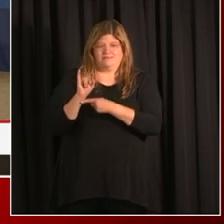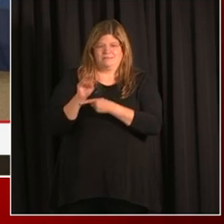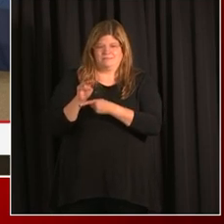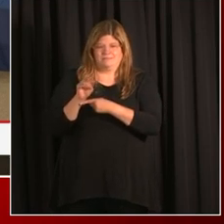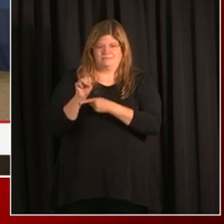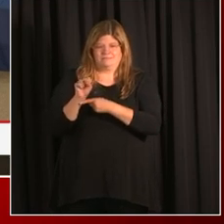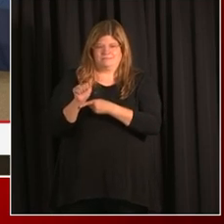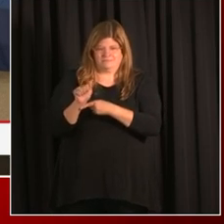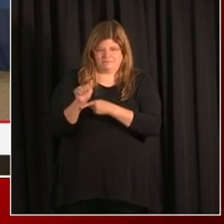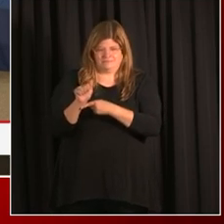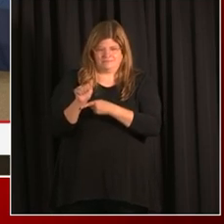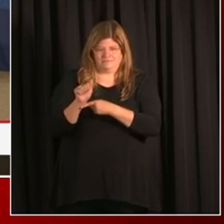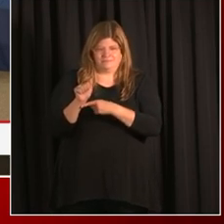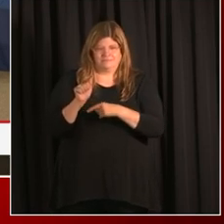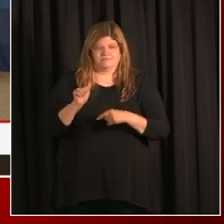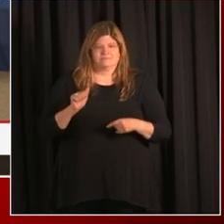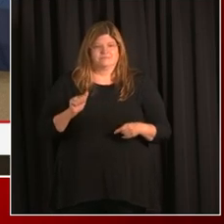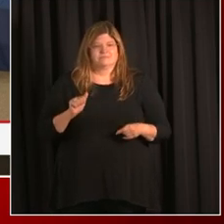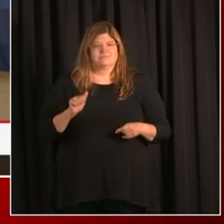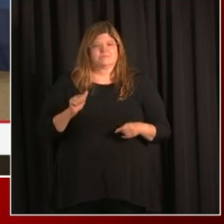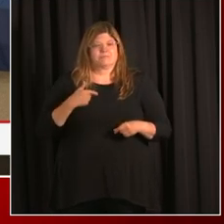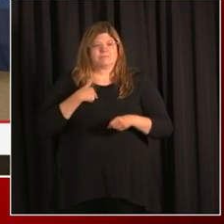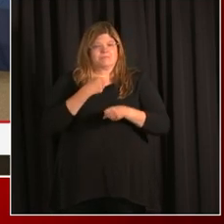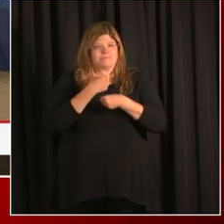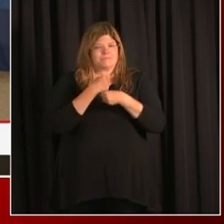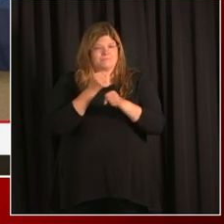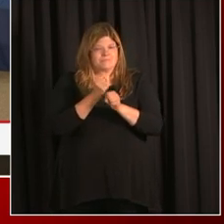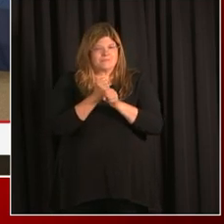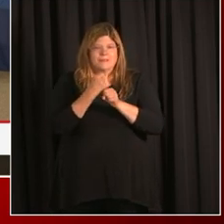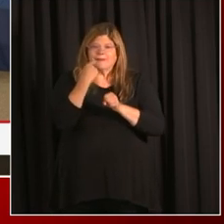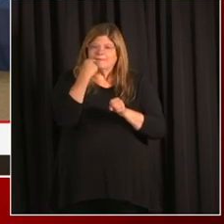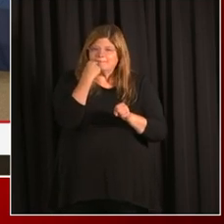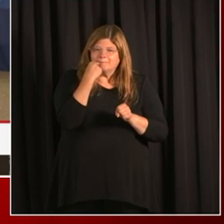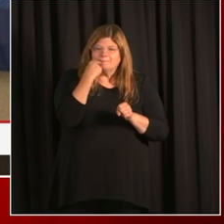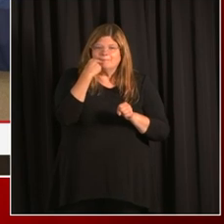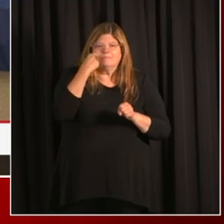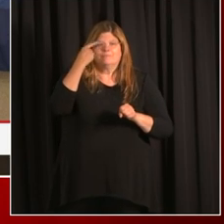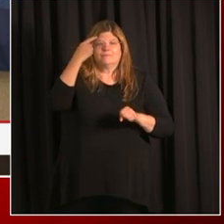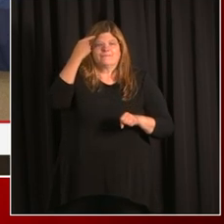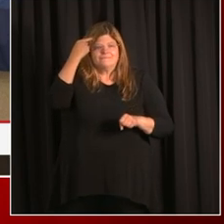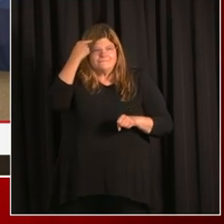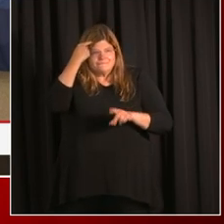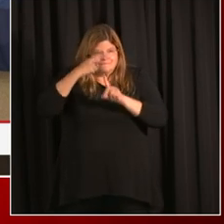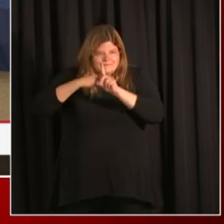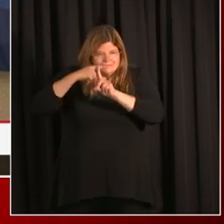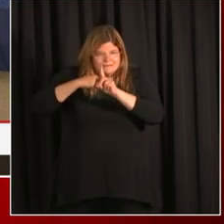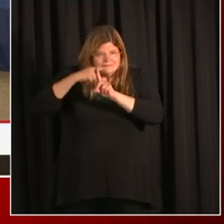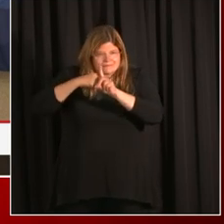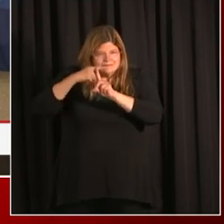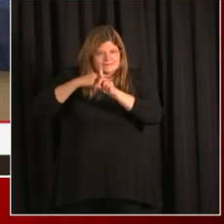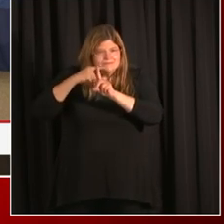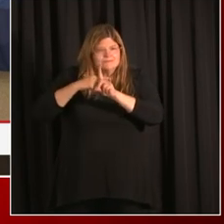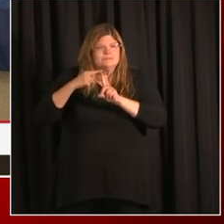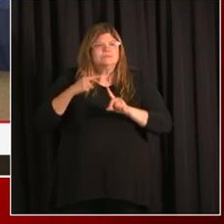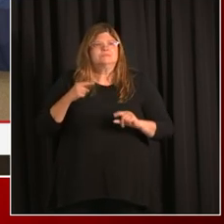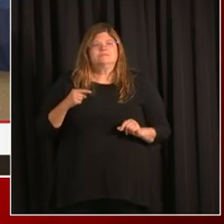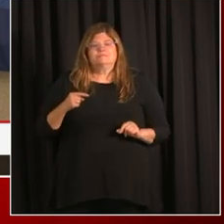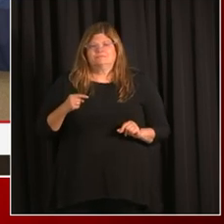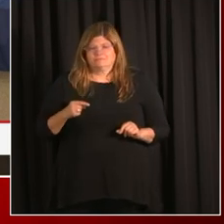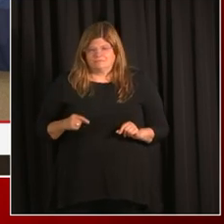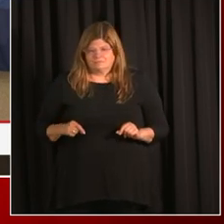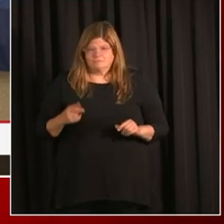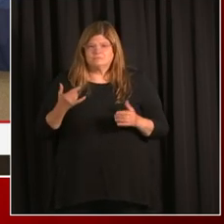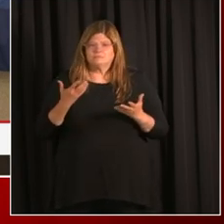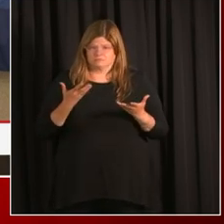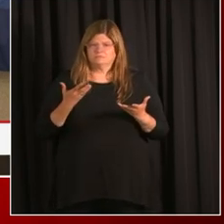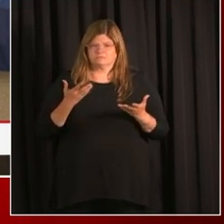thermometers, and people who wear those thermometers have their temperature recorded and centrally via internet sent,